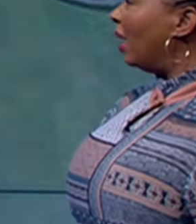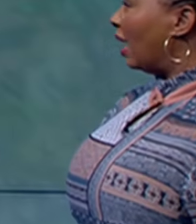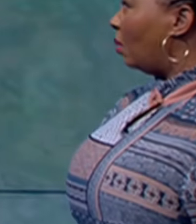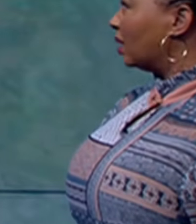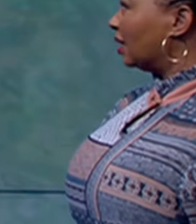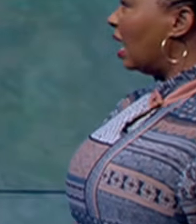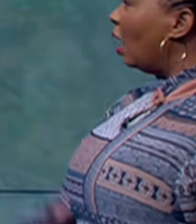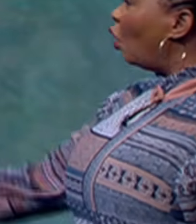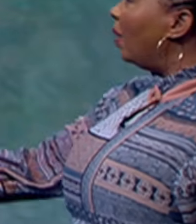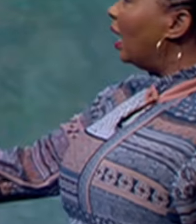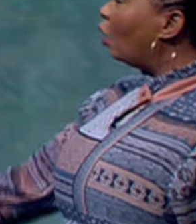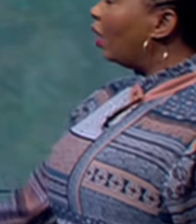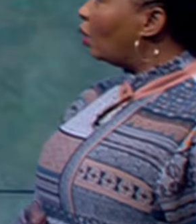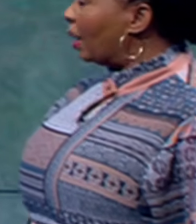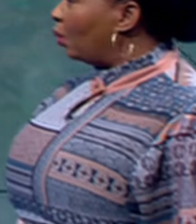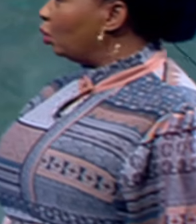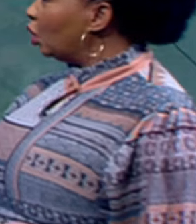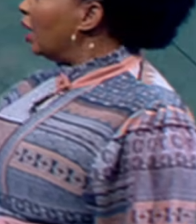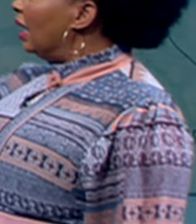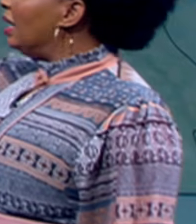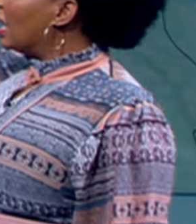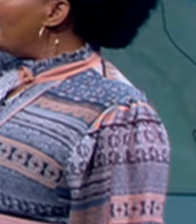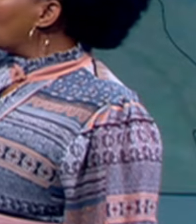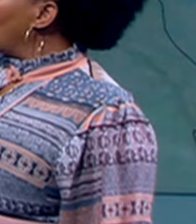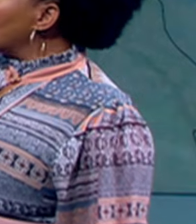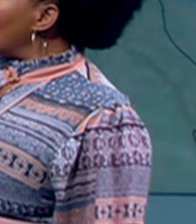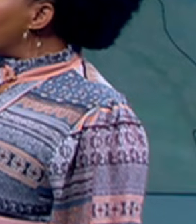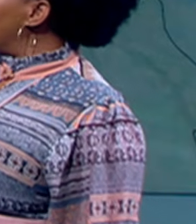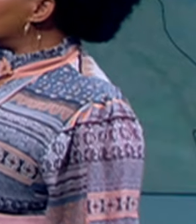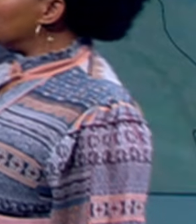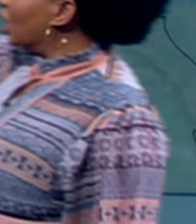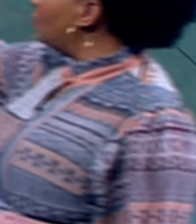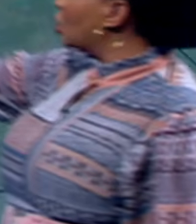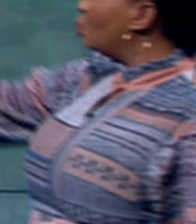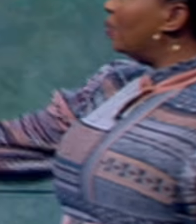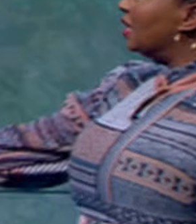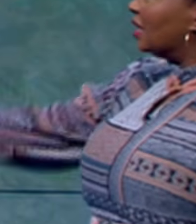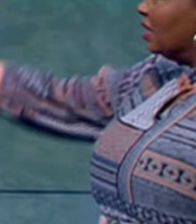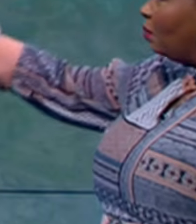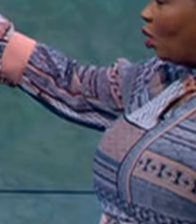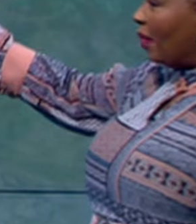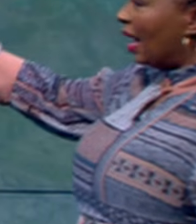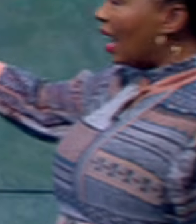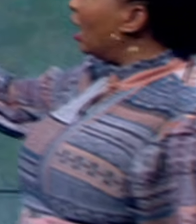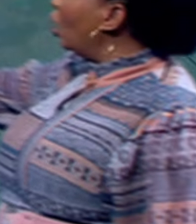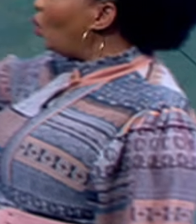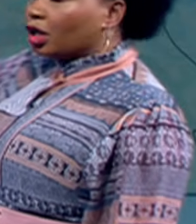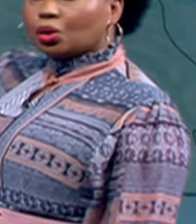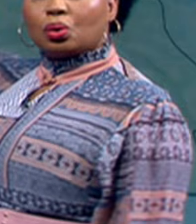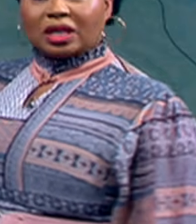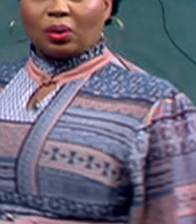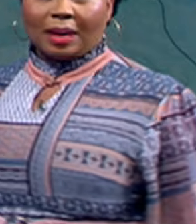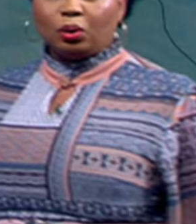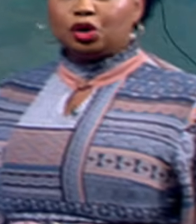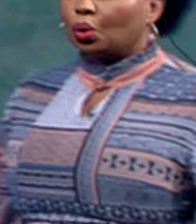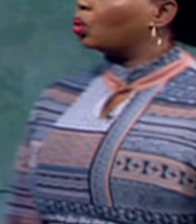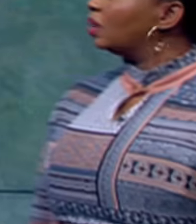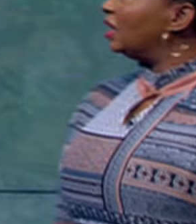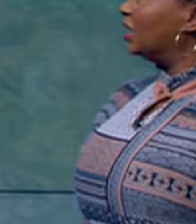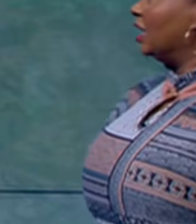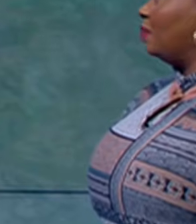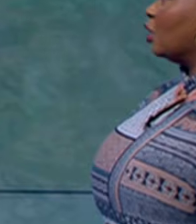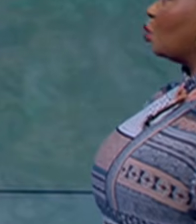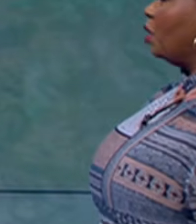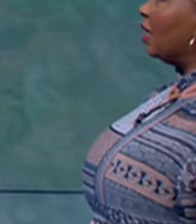go la Mpumalanga go sasa go lebelela le gona go tlabe go ntše le le ka marung go tonya Mashishing ka tše 21 Mbombela le gona Sekhukhune go tlabe go ntše